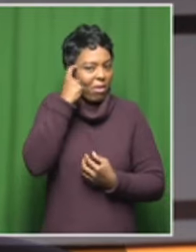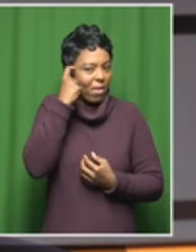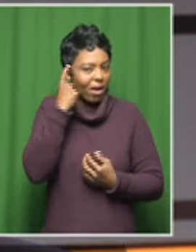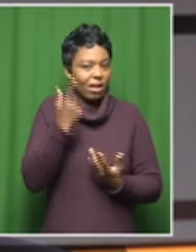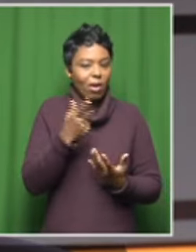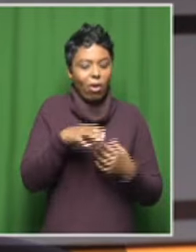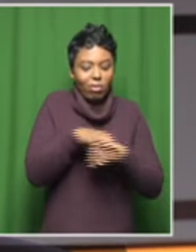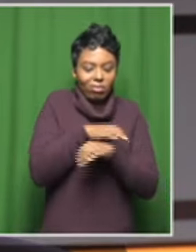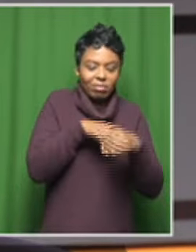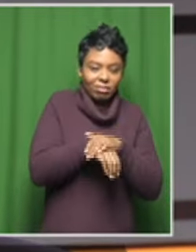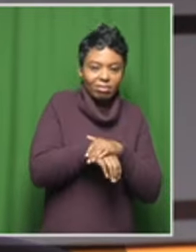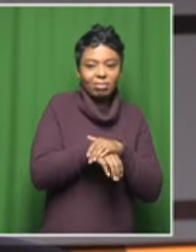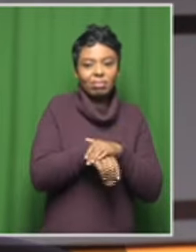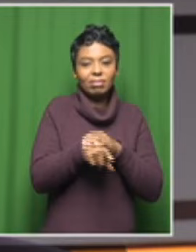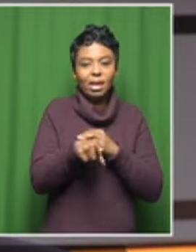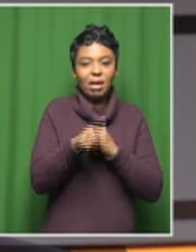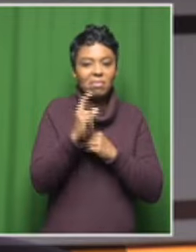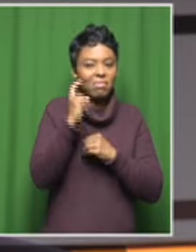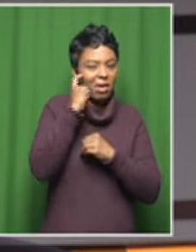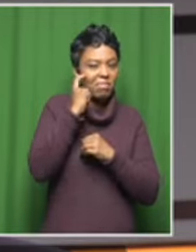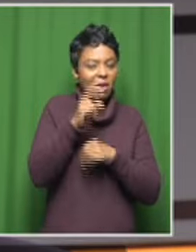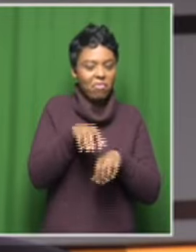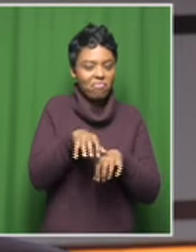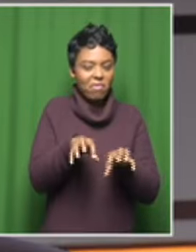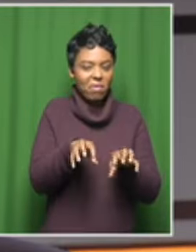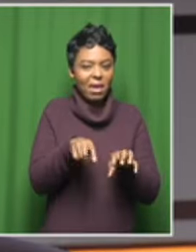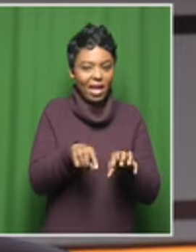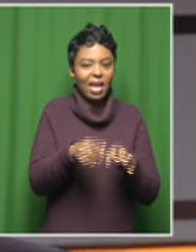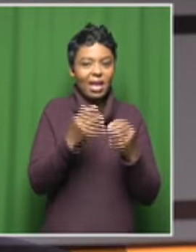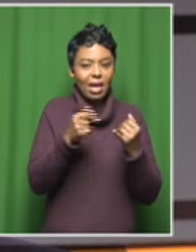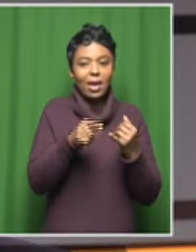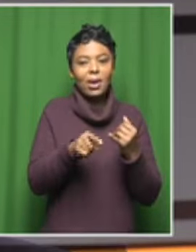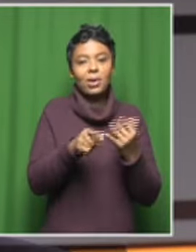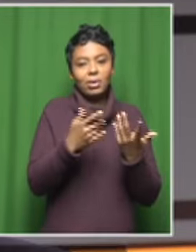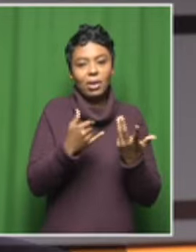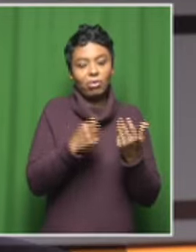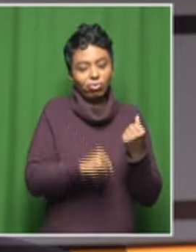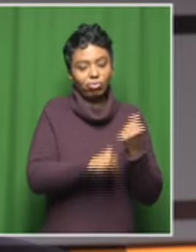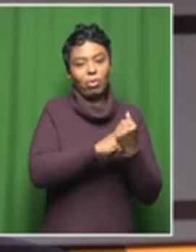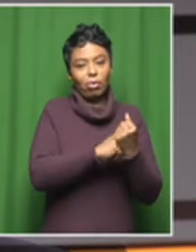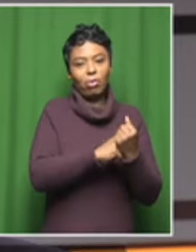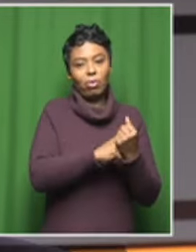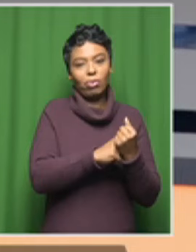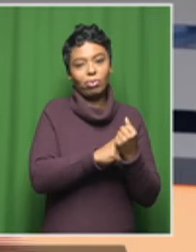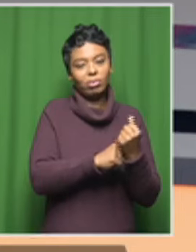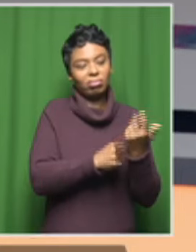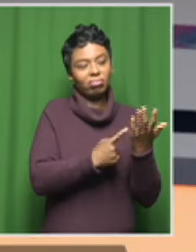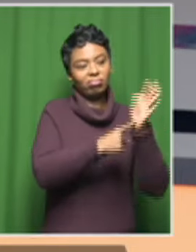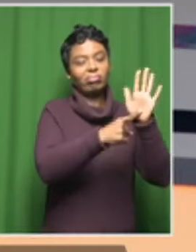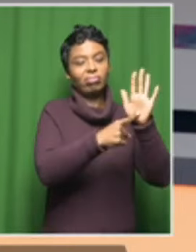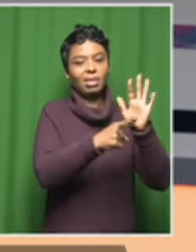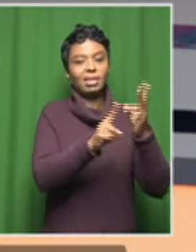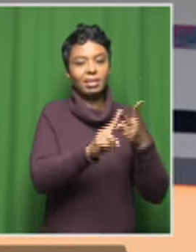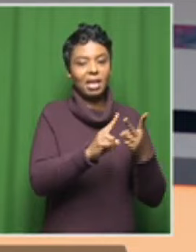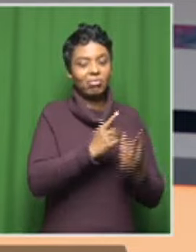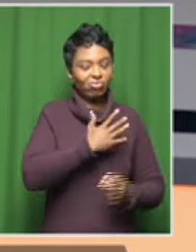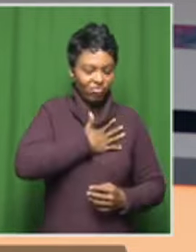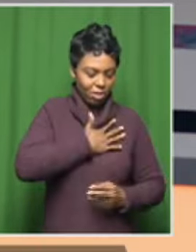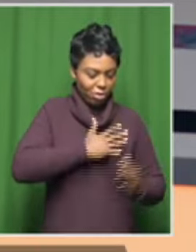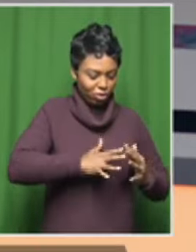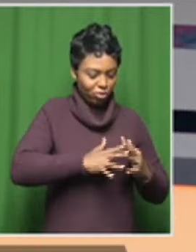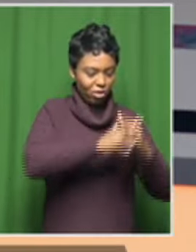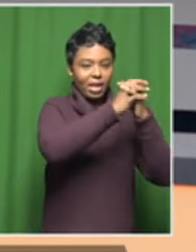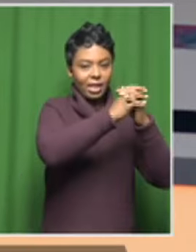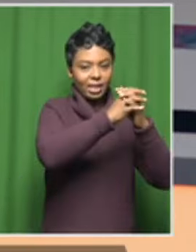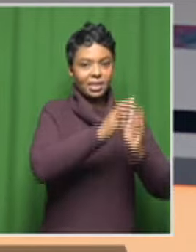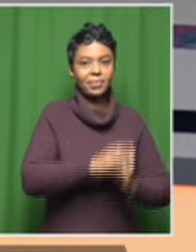to show our dreamers that we care about them and that we stand in solidarity with them. Yeah, do it for the dreamers. That's the theme for